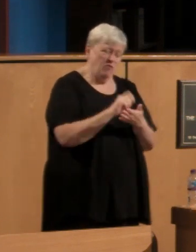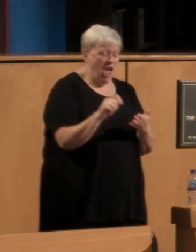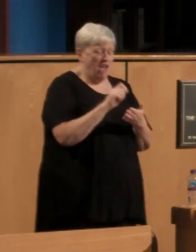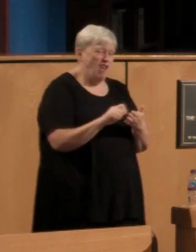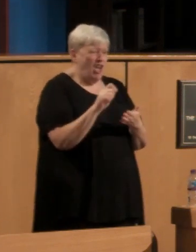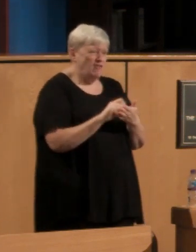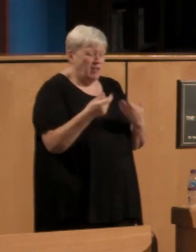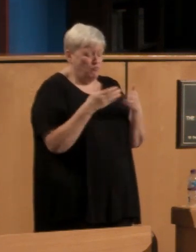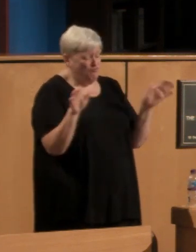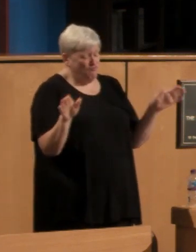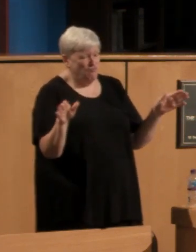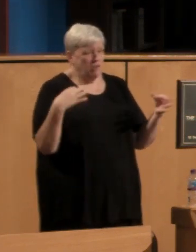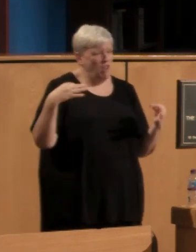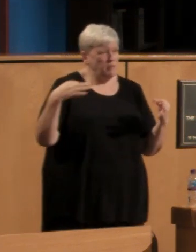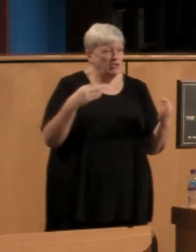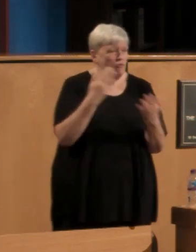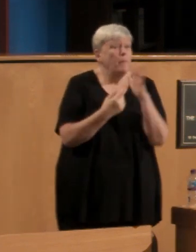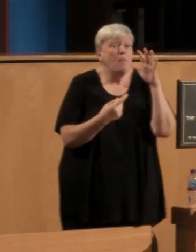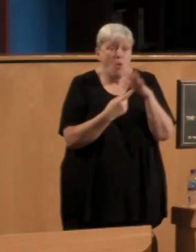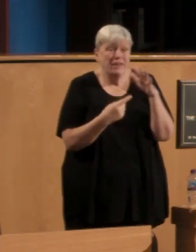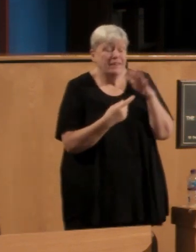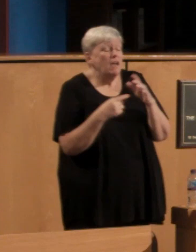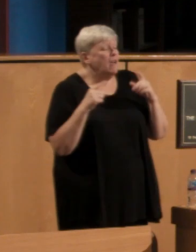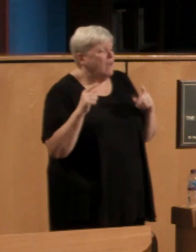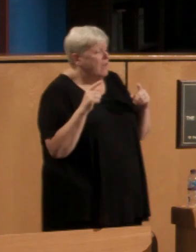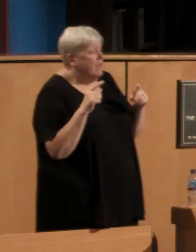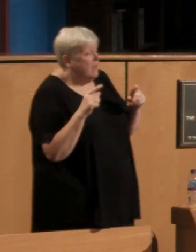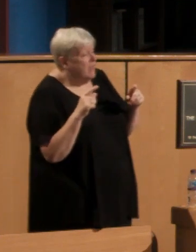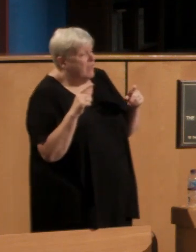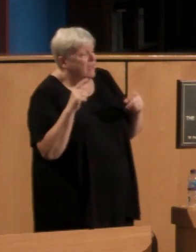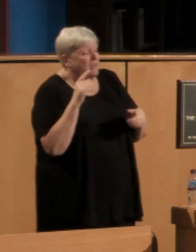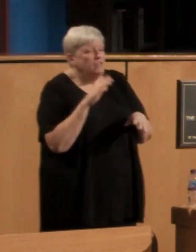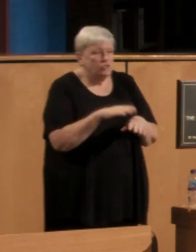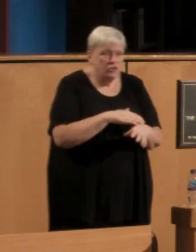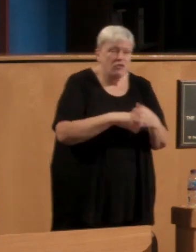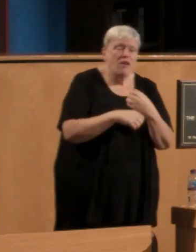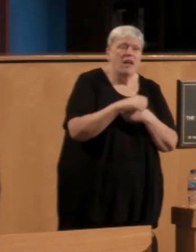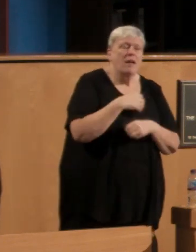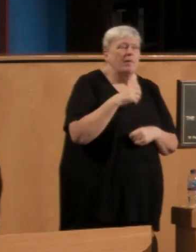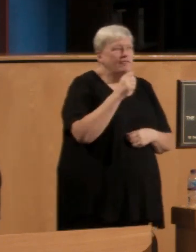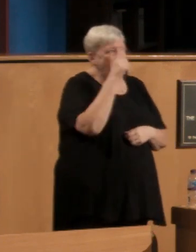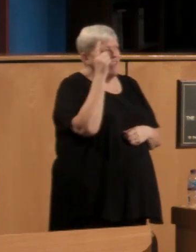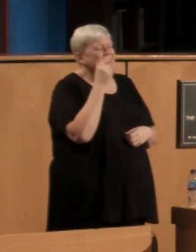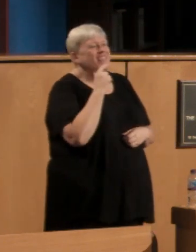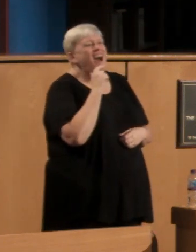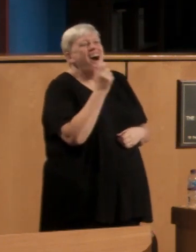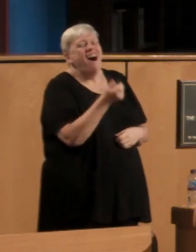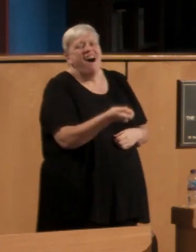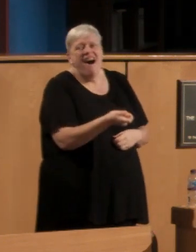great ally and representation's important. And gradually realizing, oh,